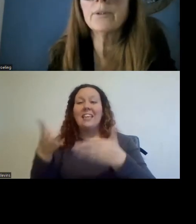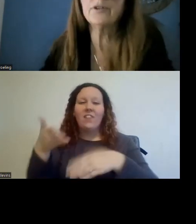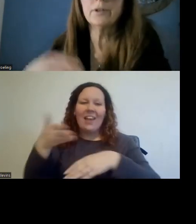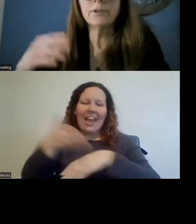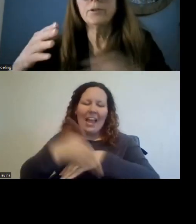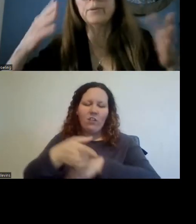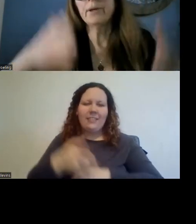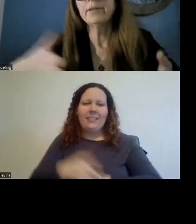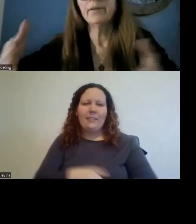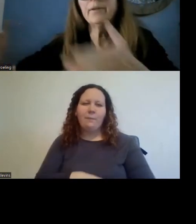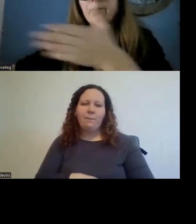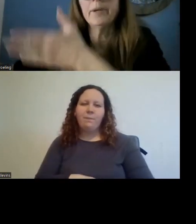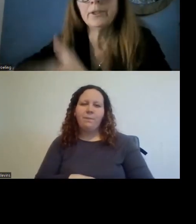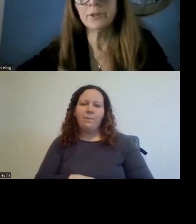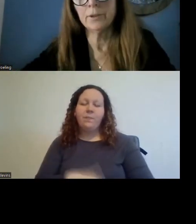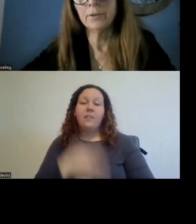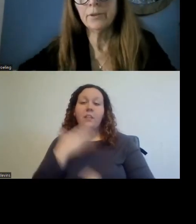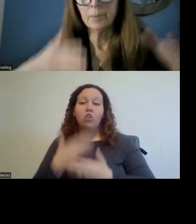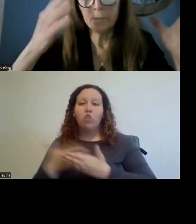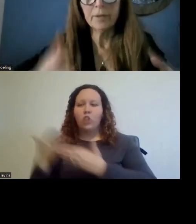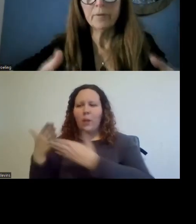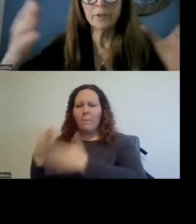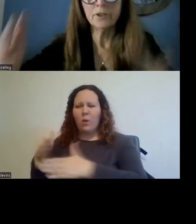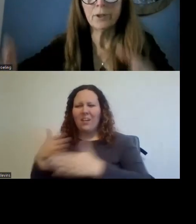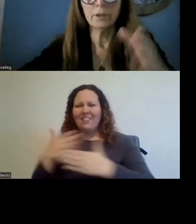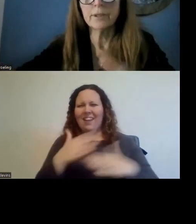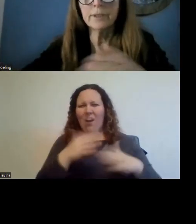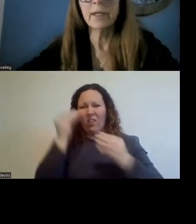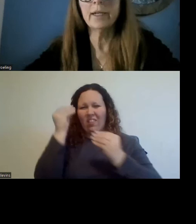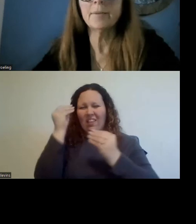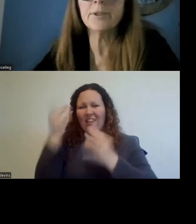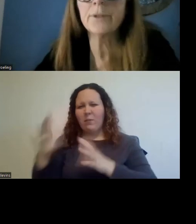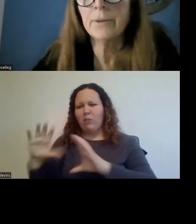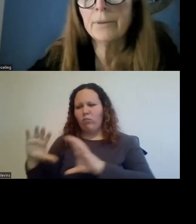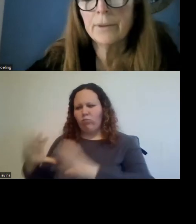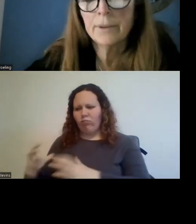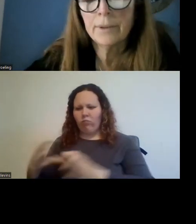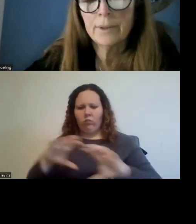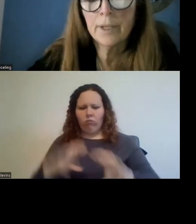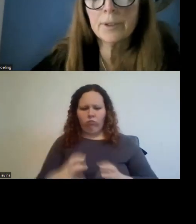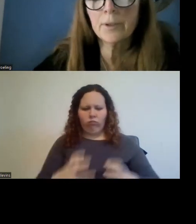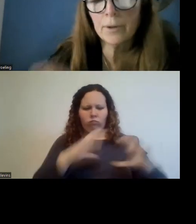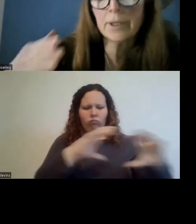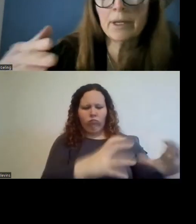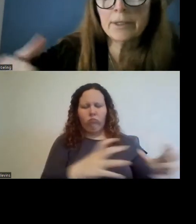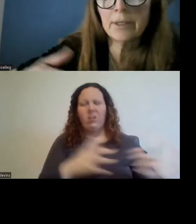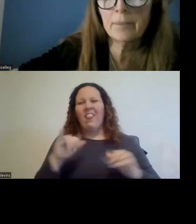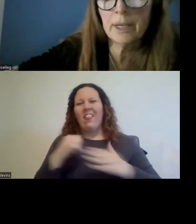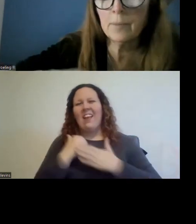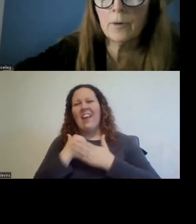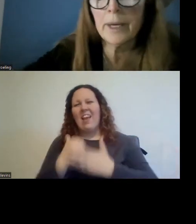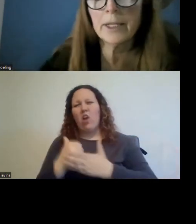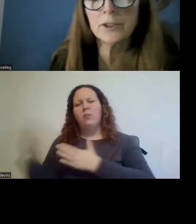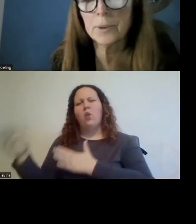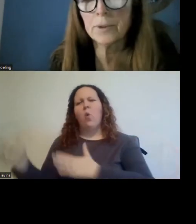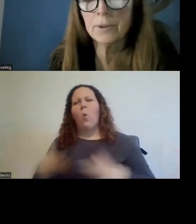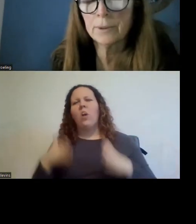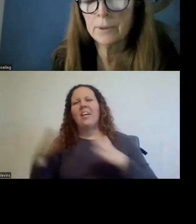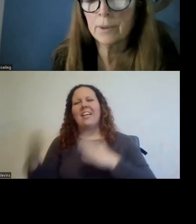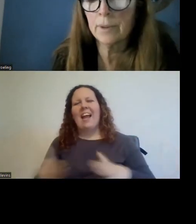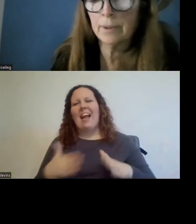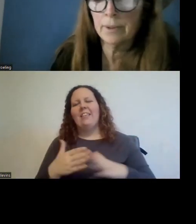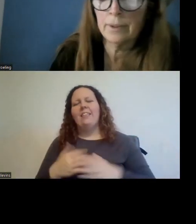And it's always good to break down the information, to give it in chunks, because that helps too. Helps to organize it, make it more